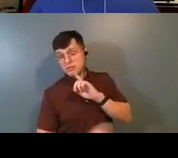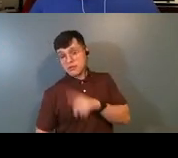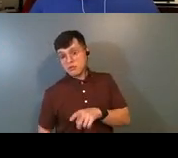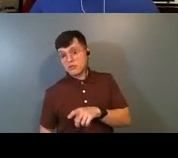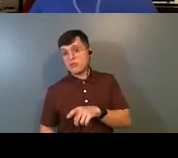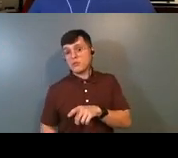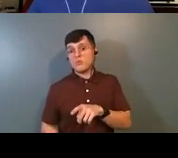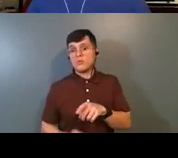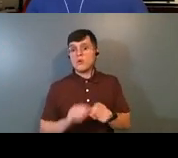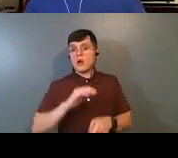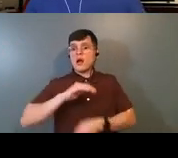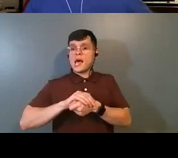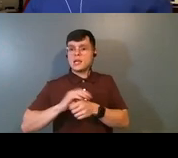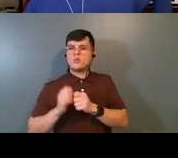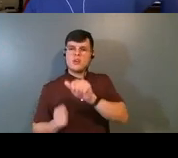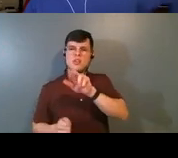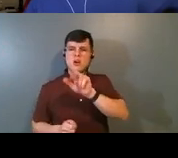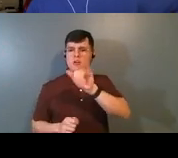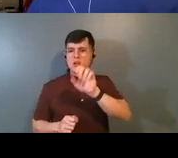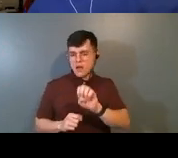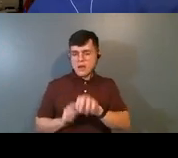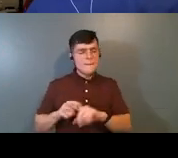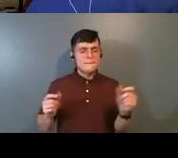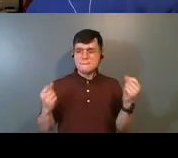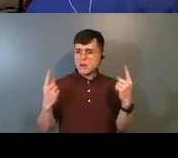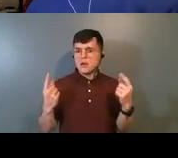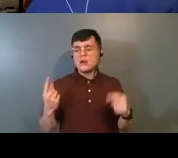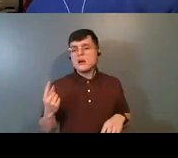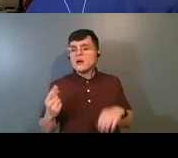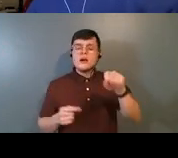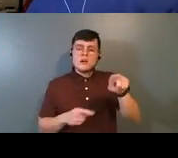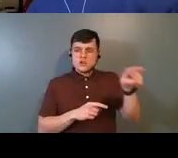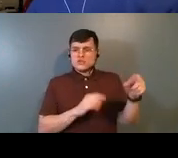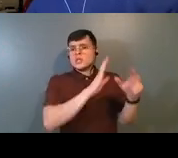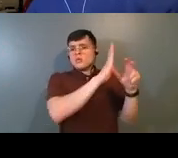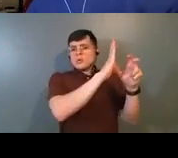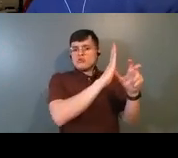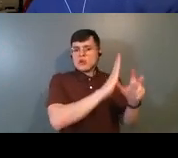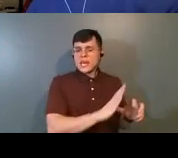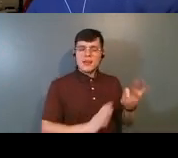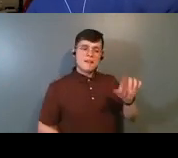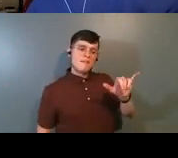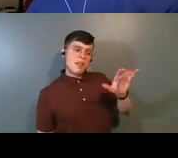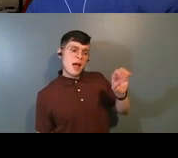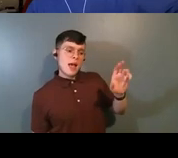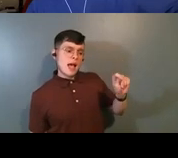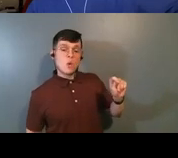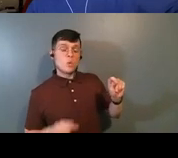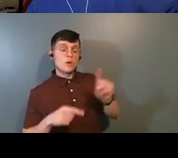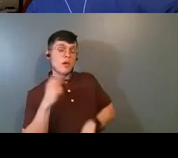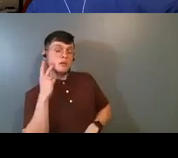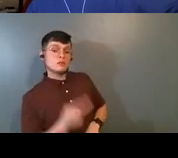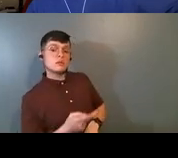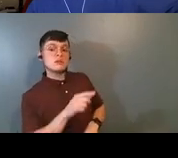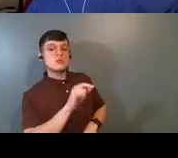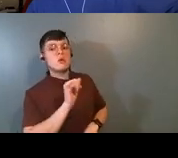you hide it with RA hidden. But yeah, so she was reading the flyout content that isn't visible. So that is